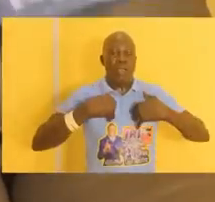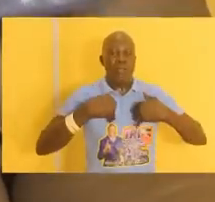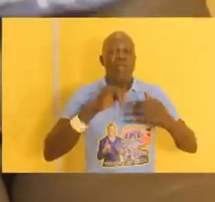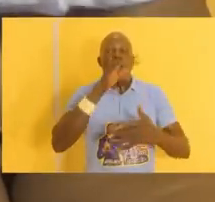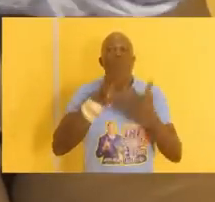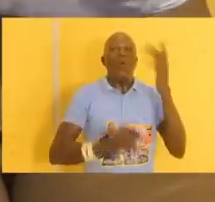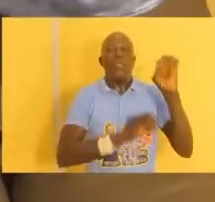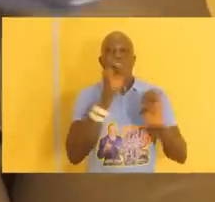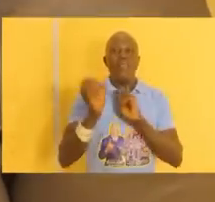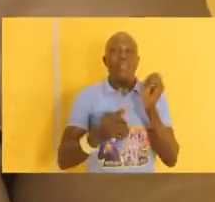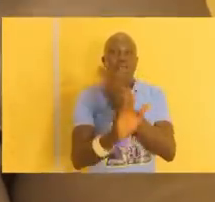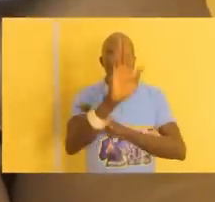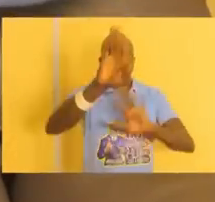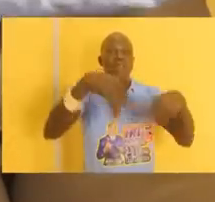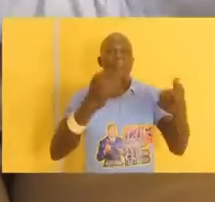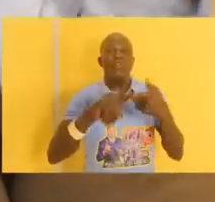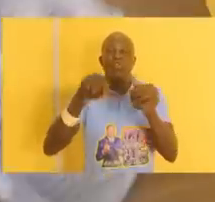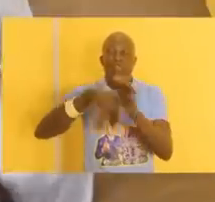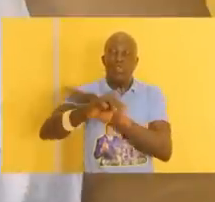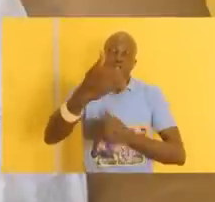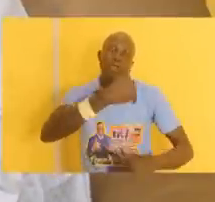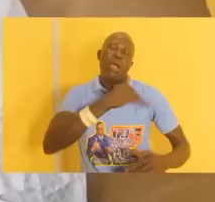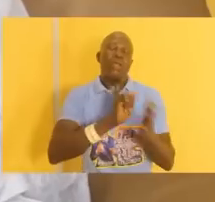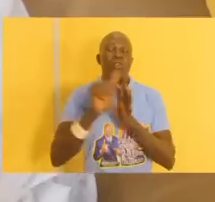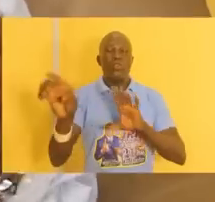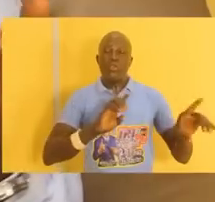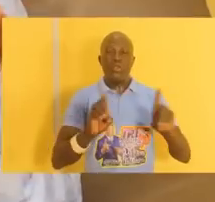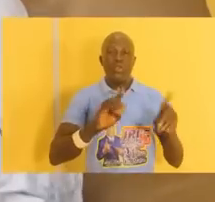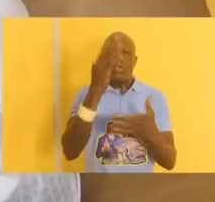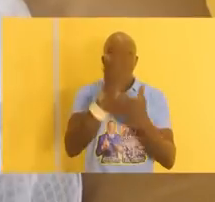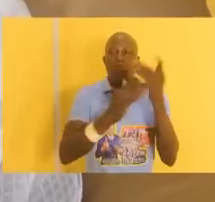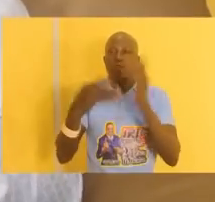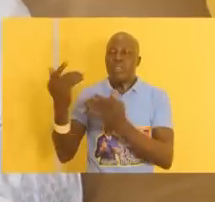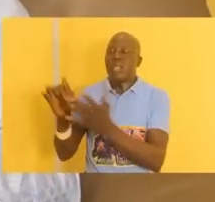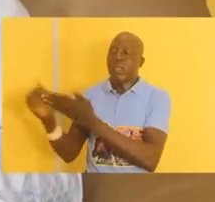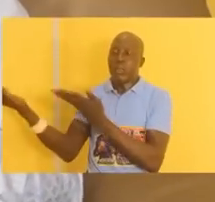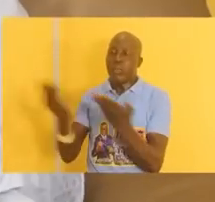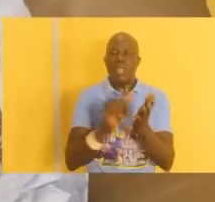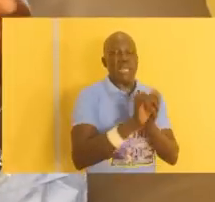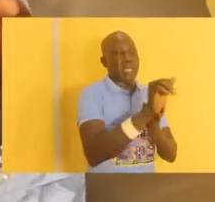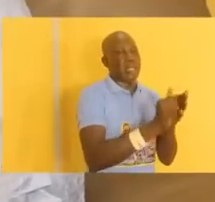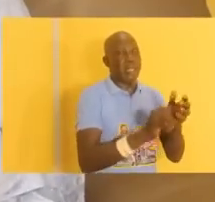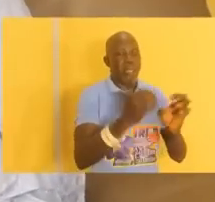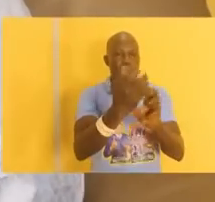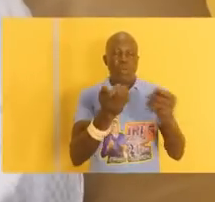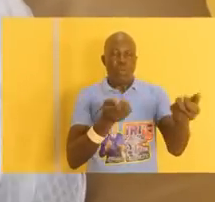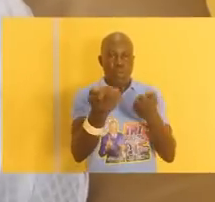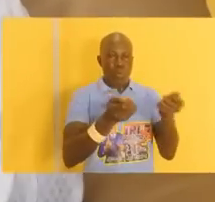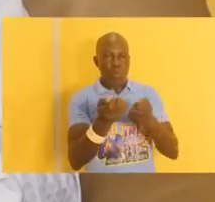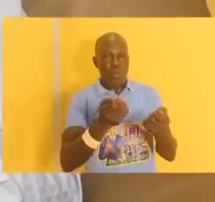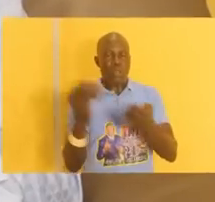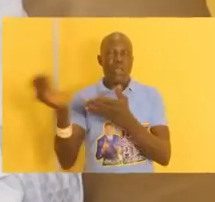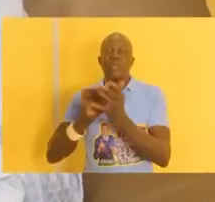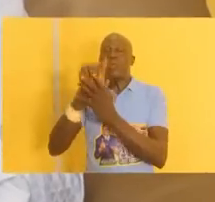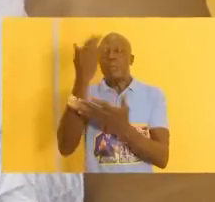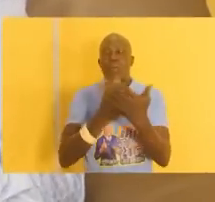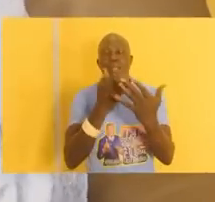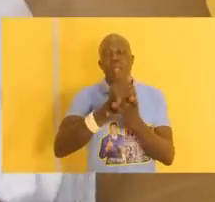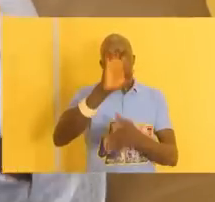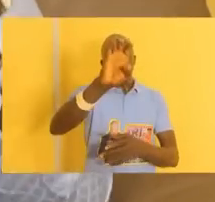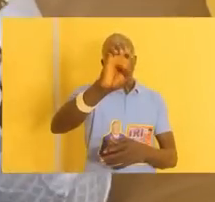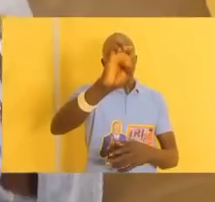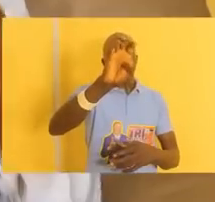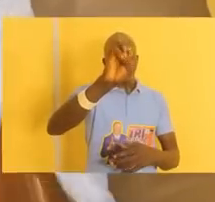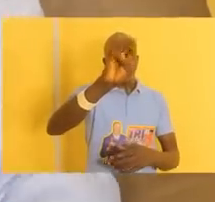have. Whatever God can afford to do. I want kind of put it part, some people can bring a tipper of cement. They can buy